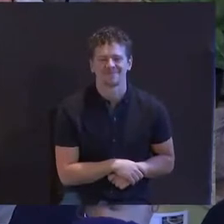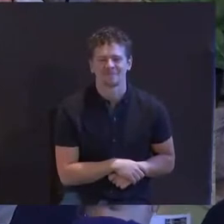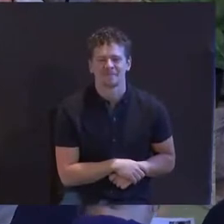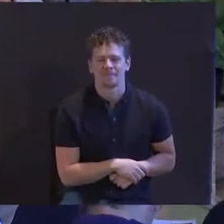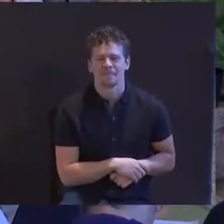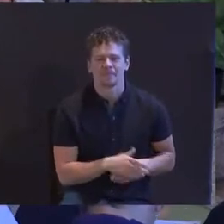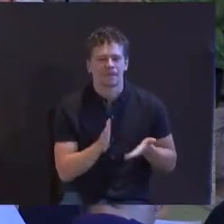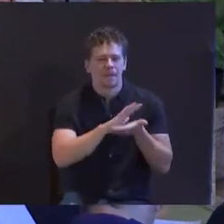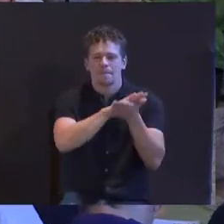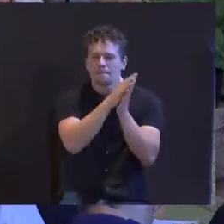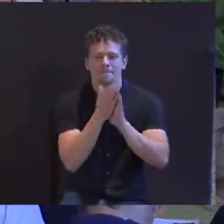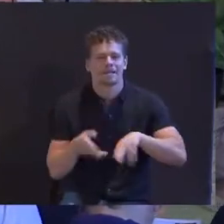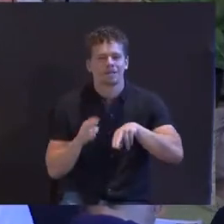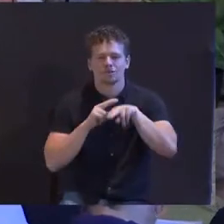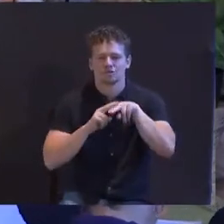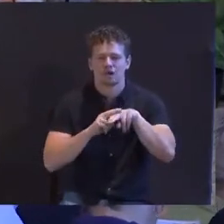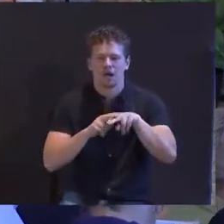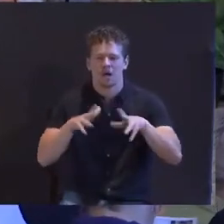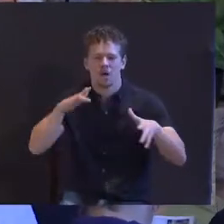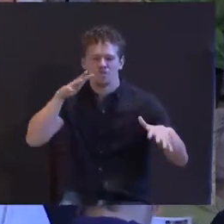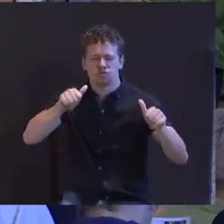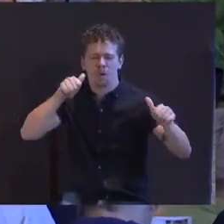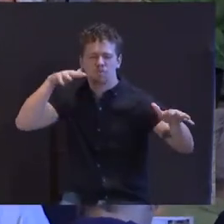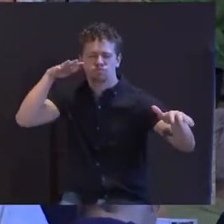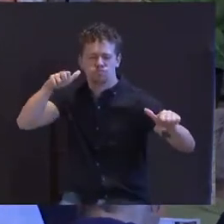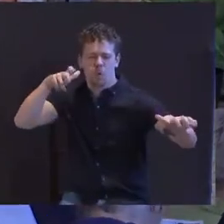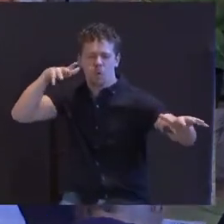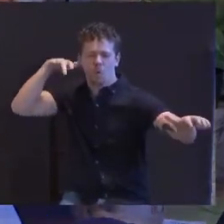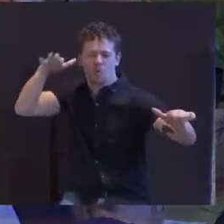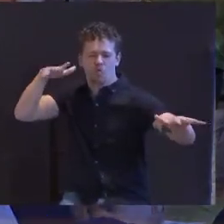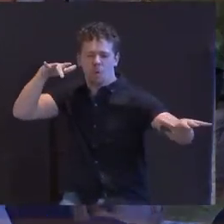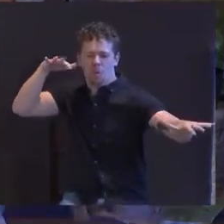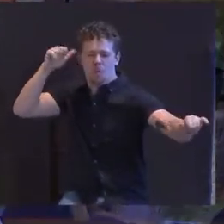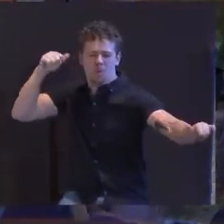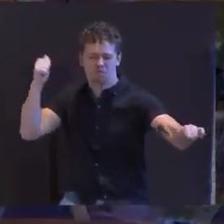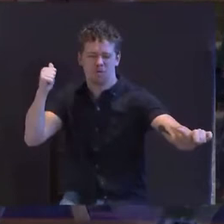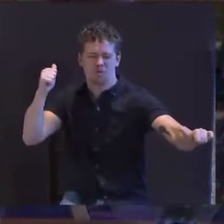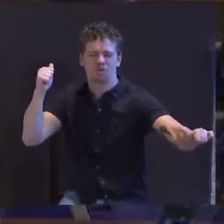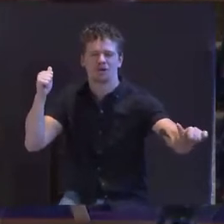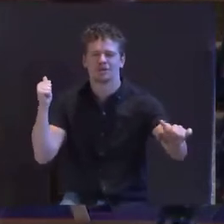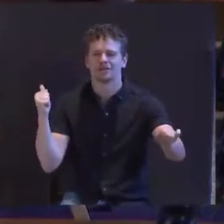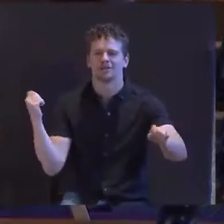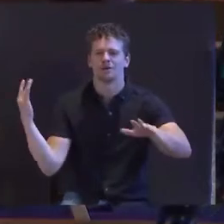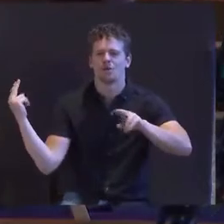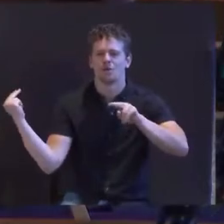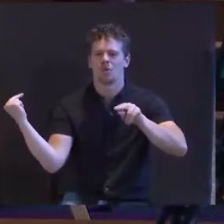train sounding louder, ride on the peace train.